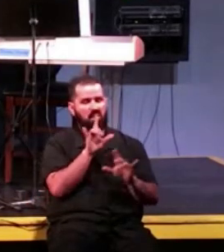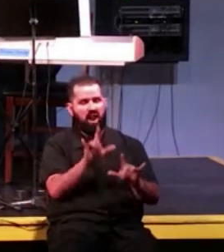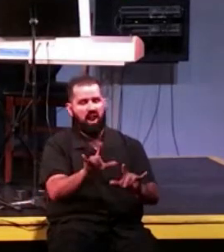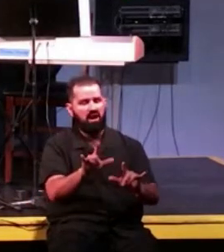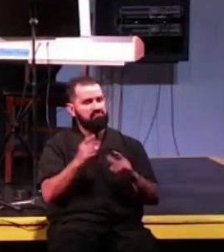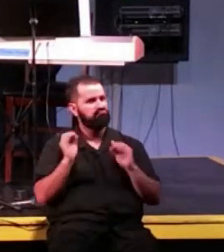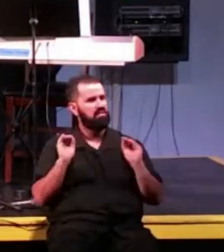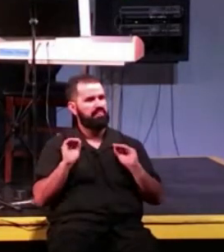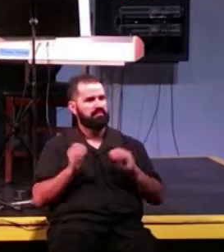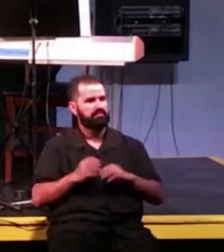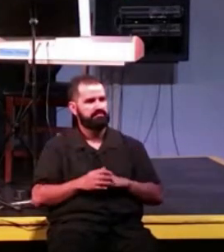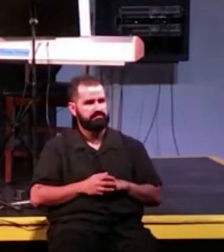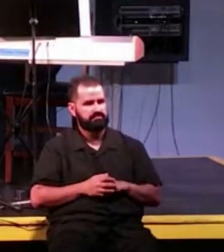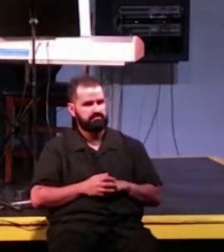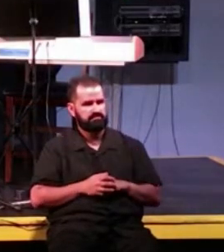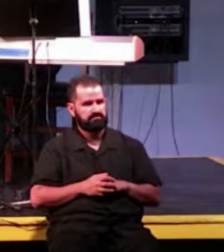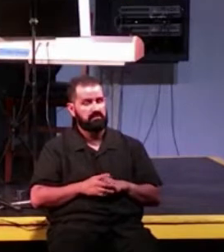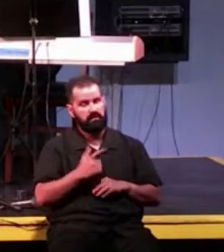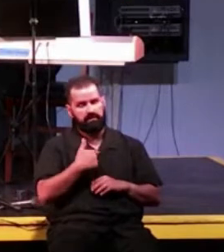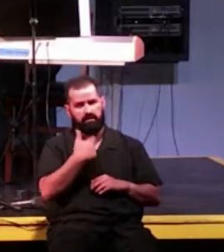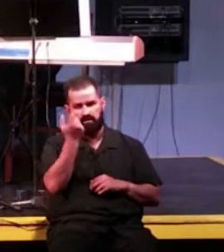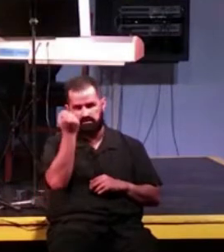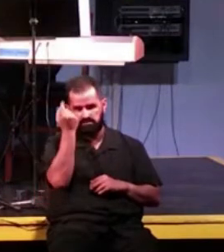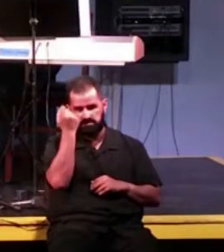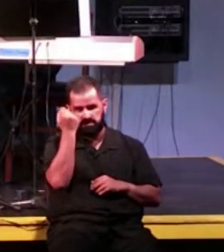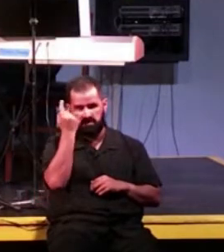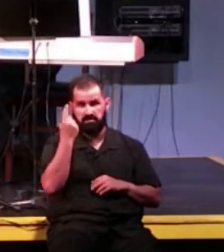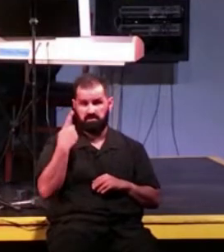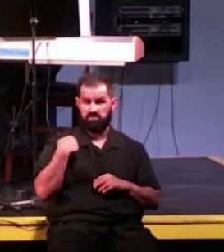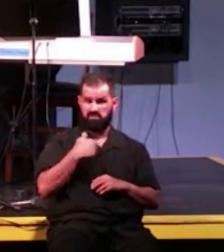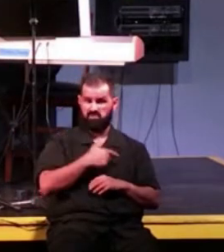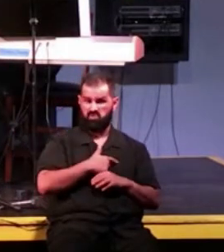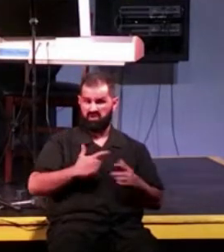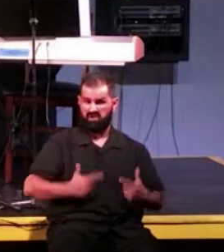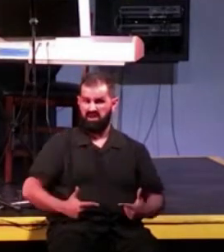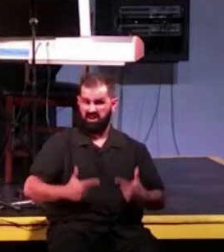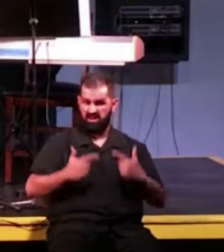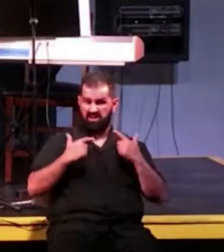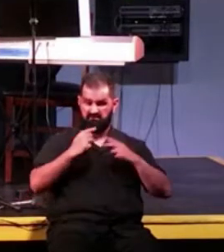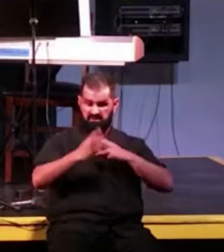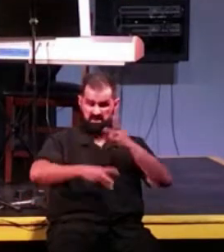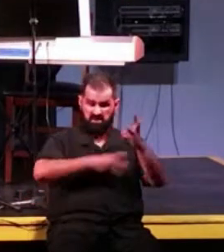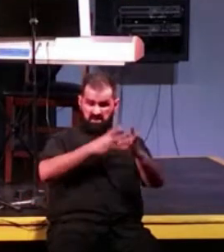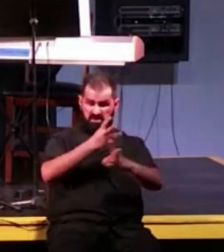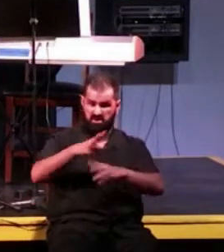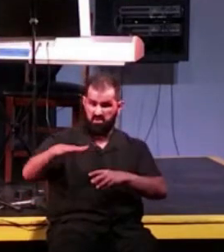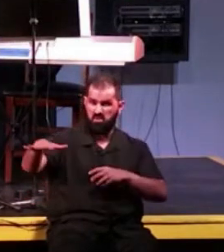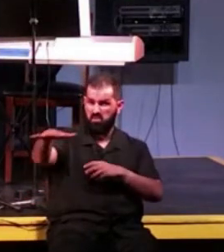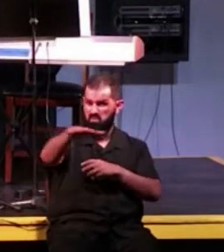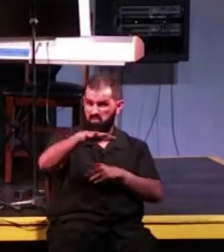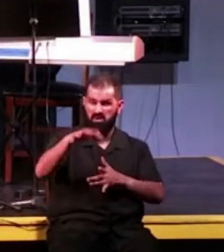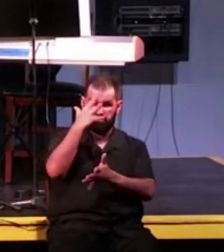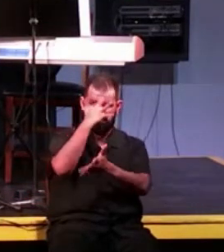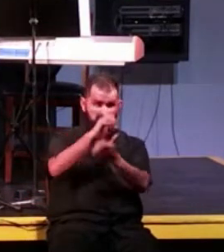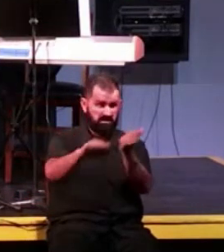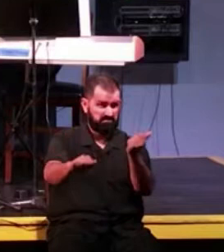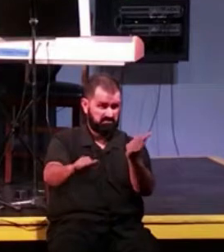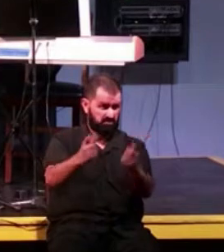love. And I understand that we live in a ruthless world. Wouldn't you say amen to